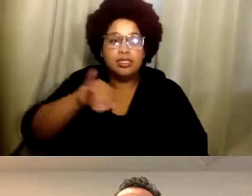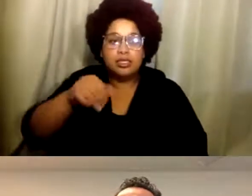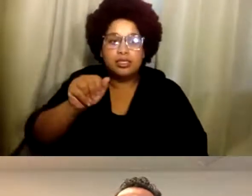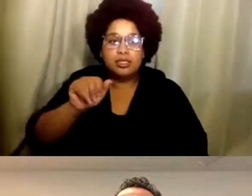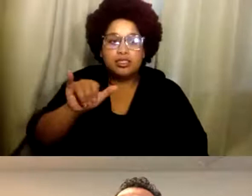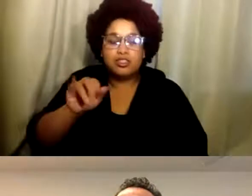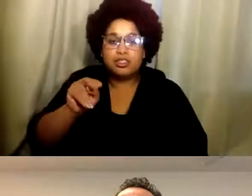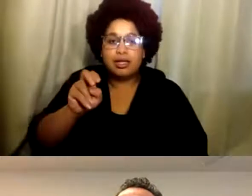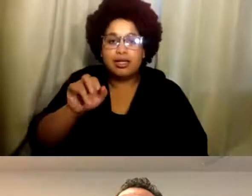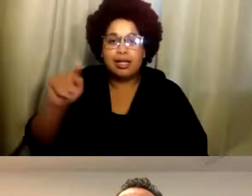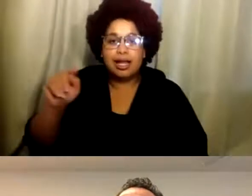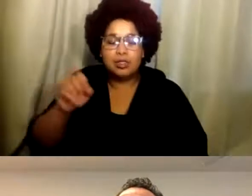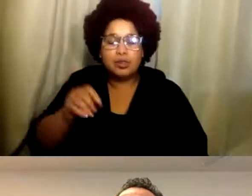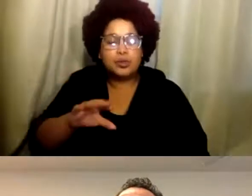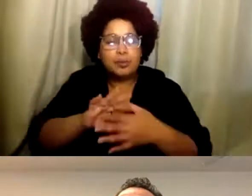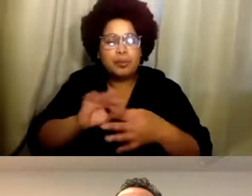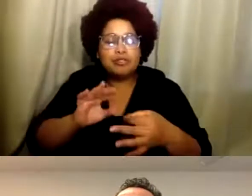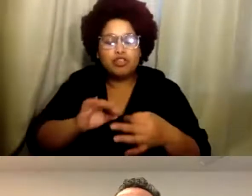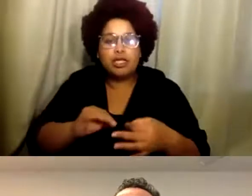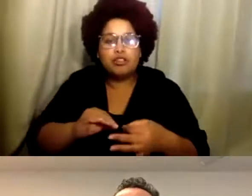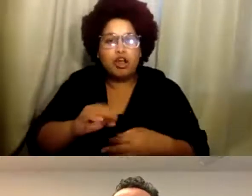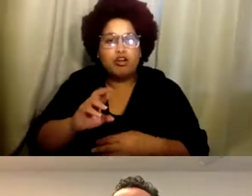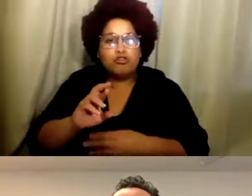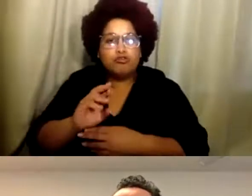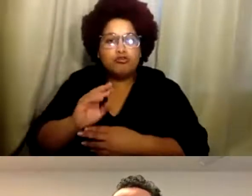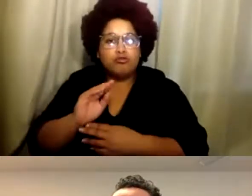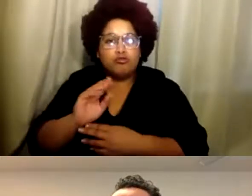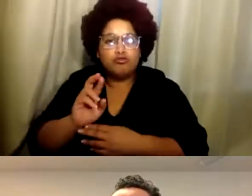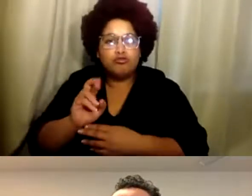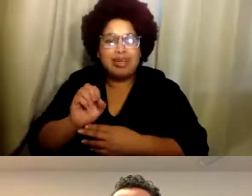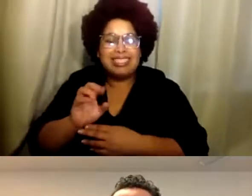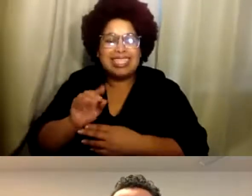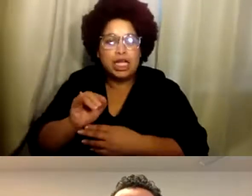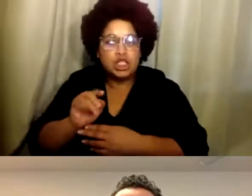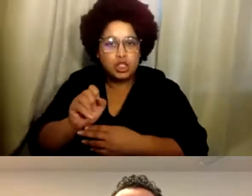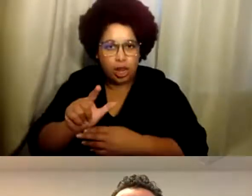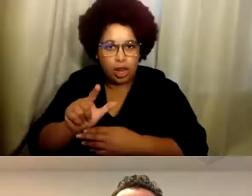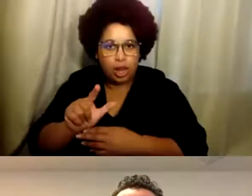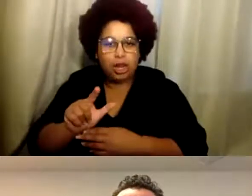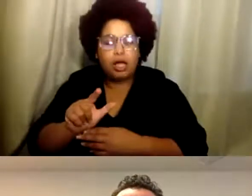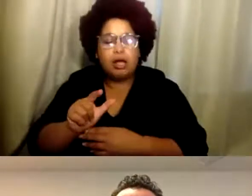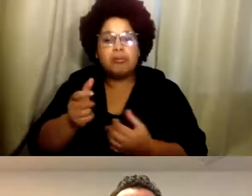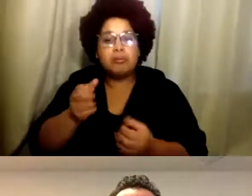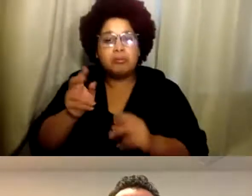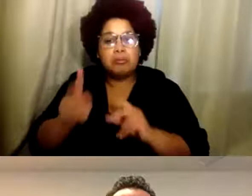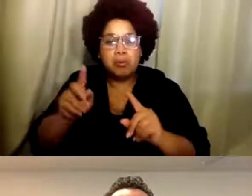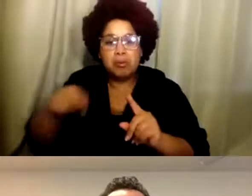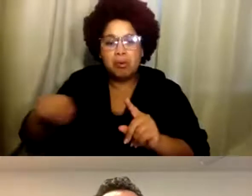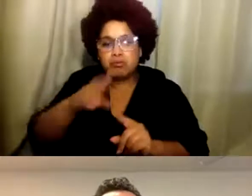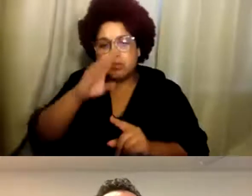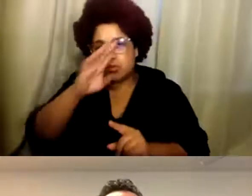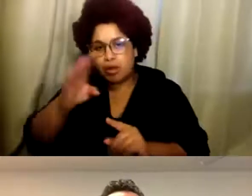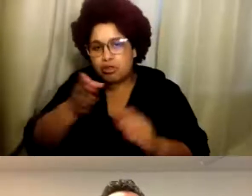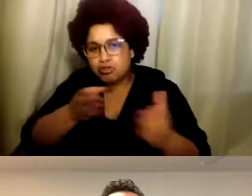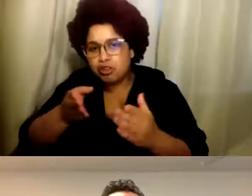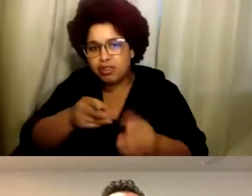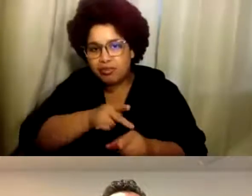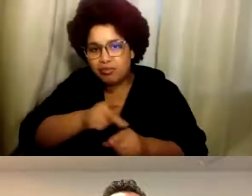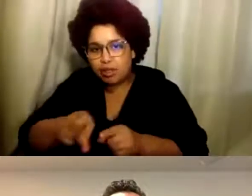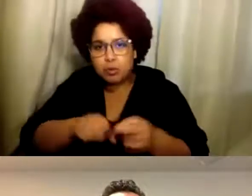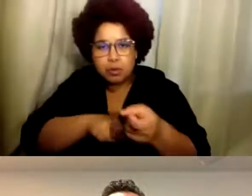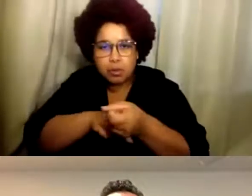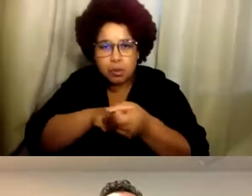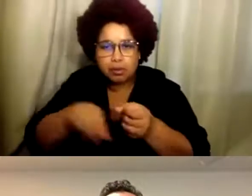you mentioned residential is obviously we've had a significant number of folks, direct service professionals supporting people in those